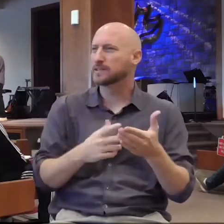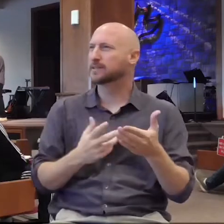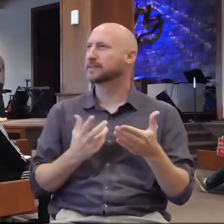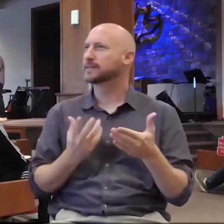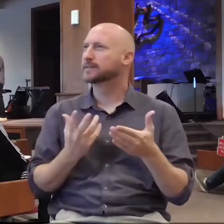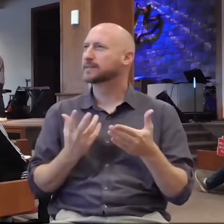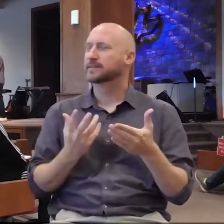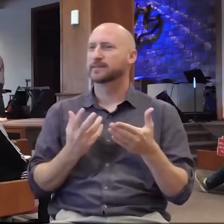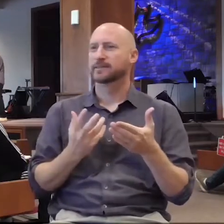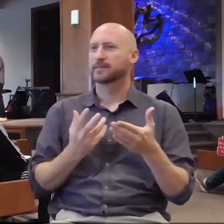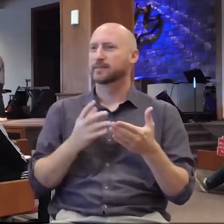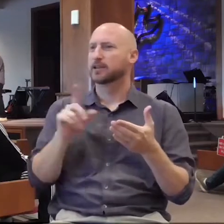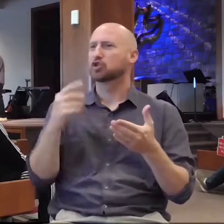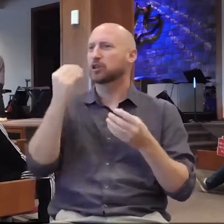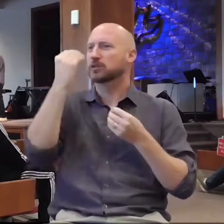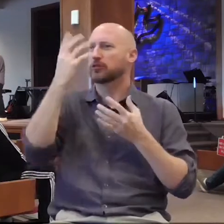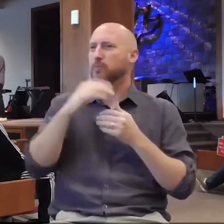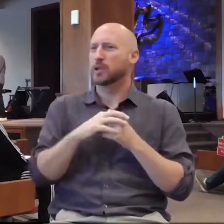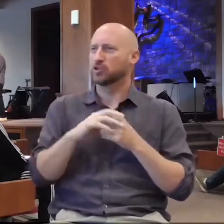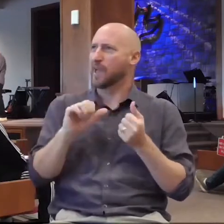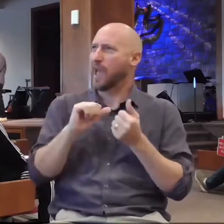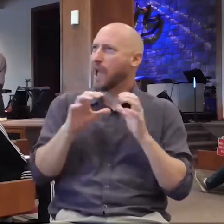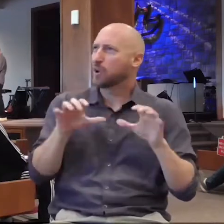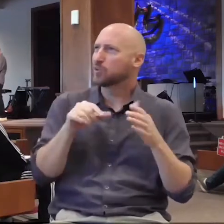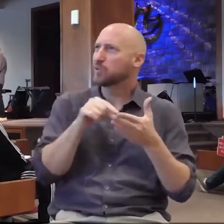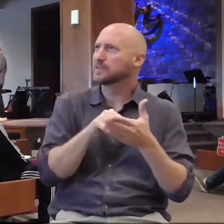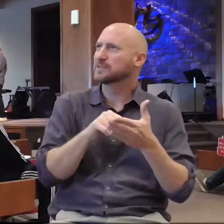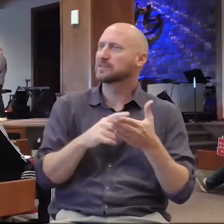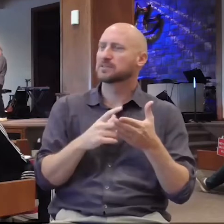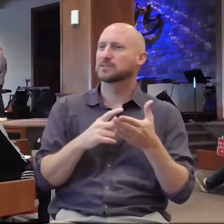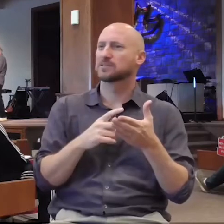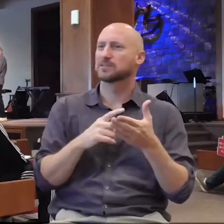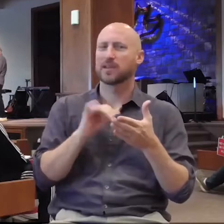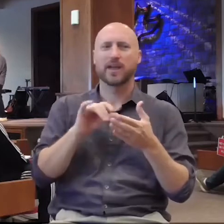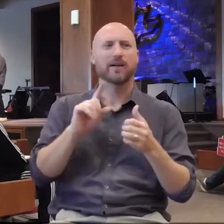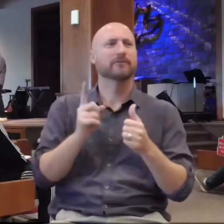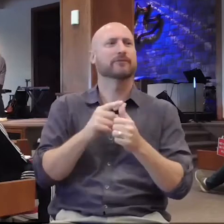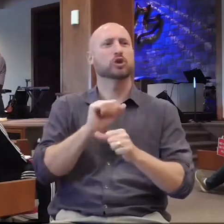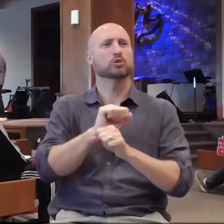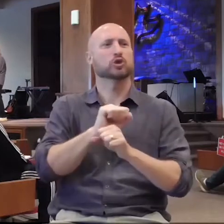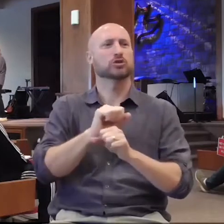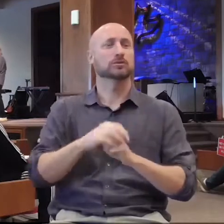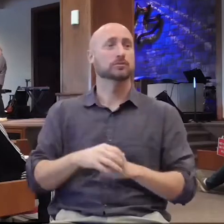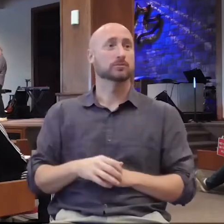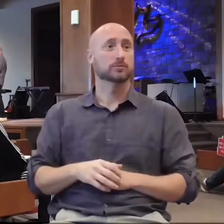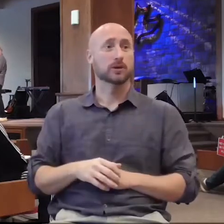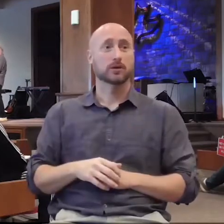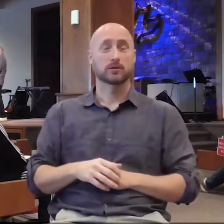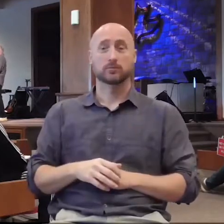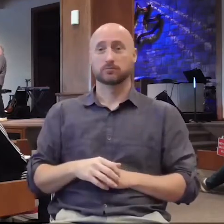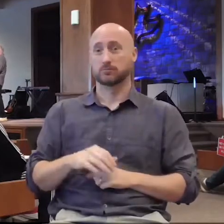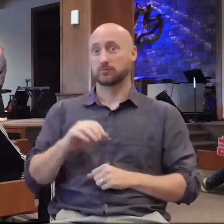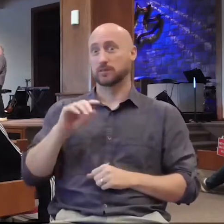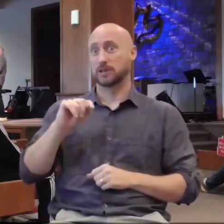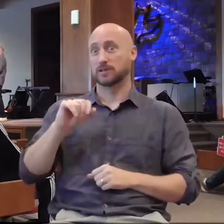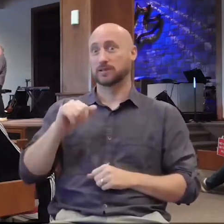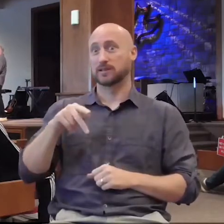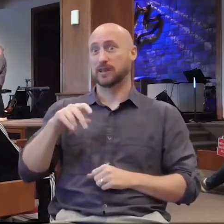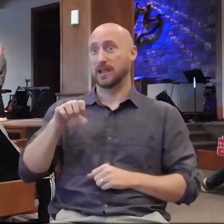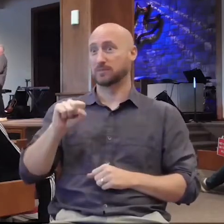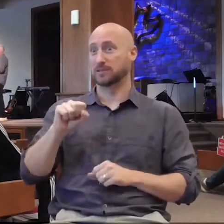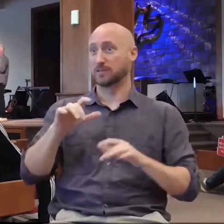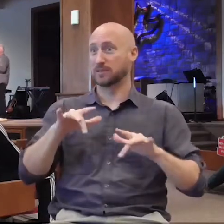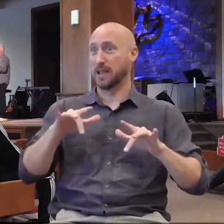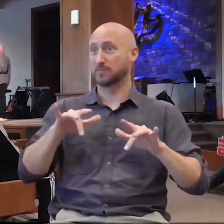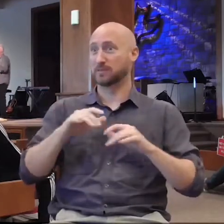It wasn't just information, it was doing. How do I do this? You do the first works. Tapes? In our day,